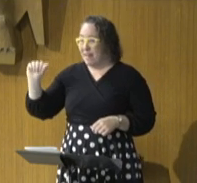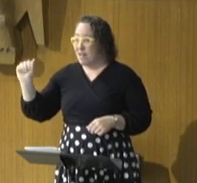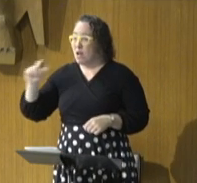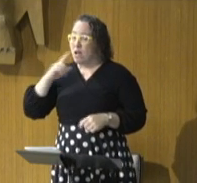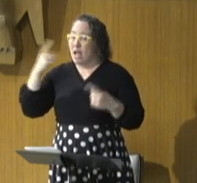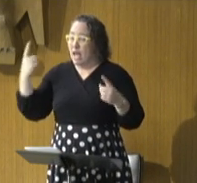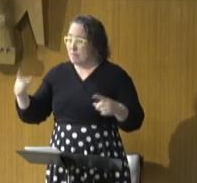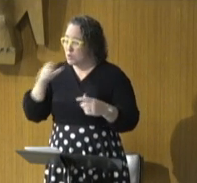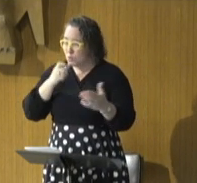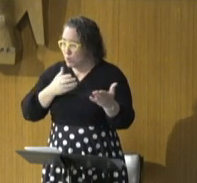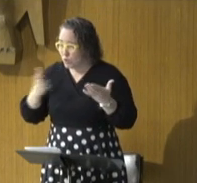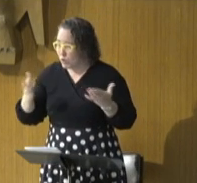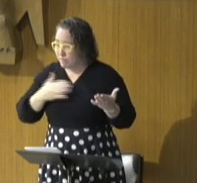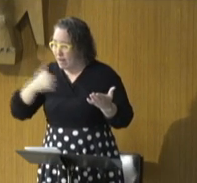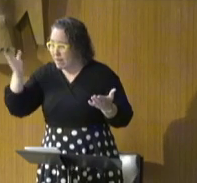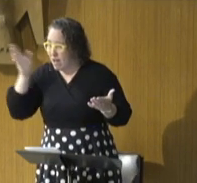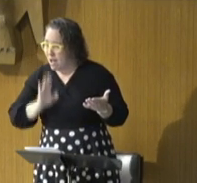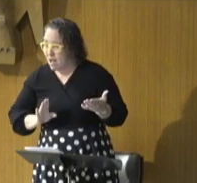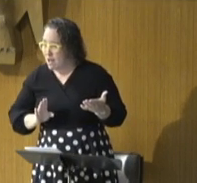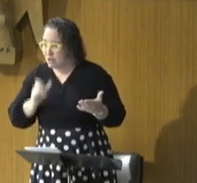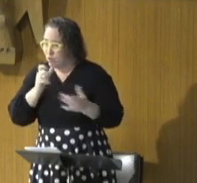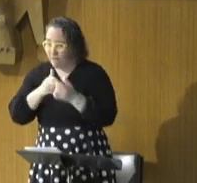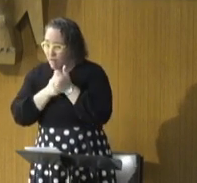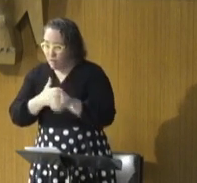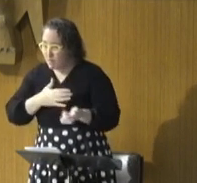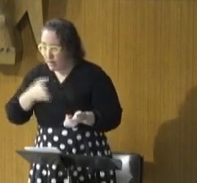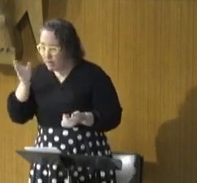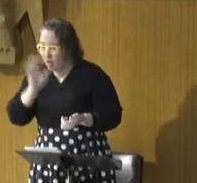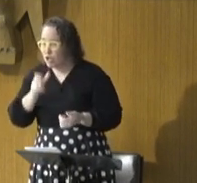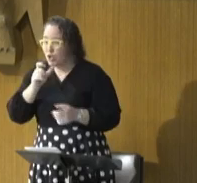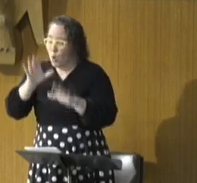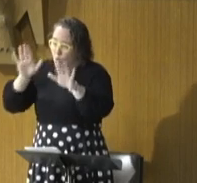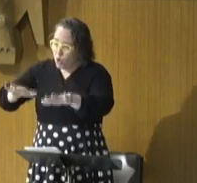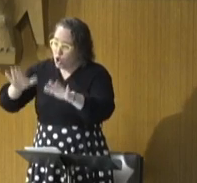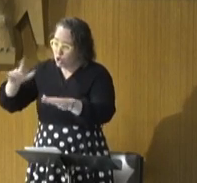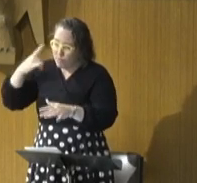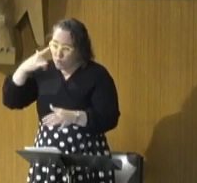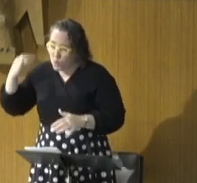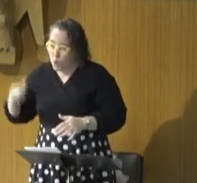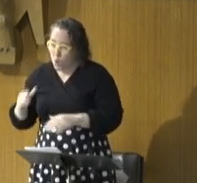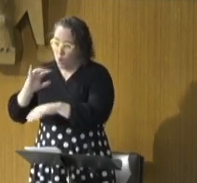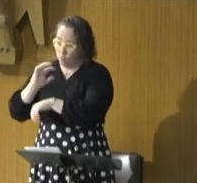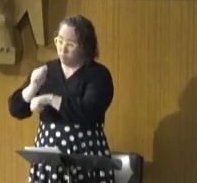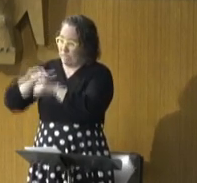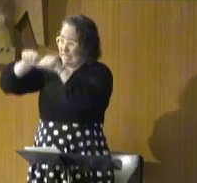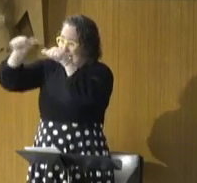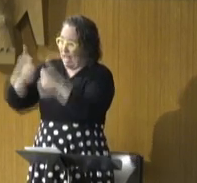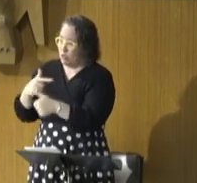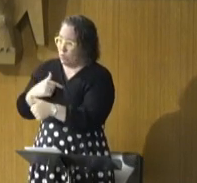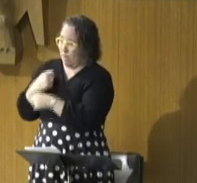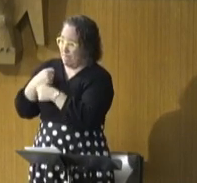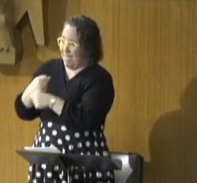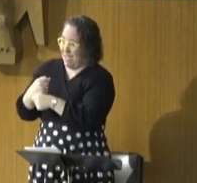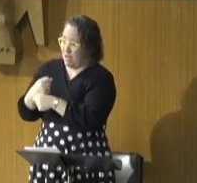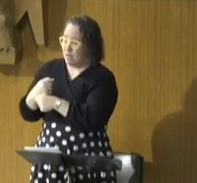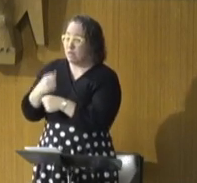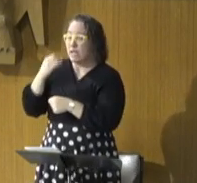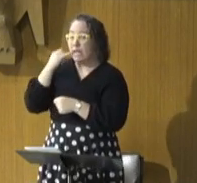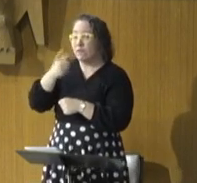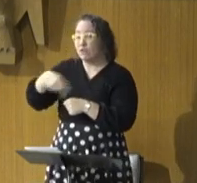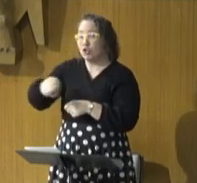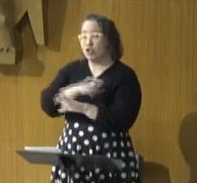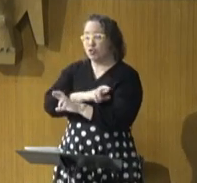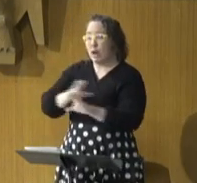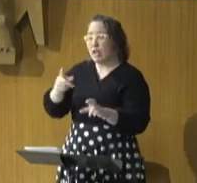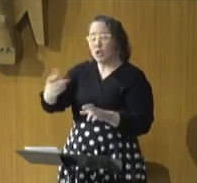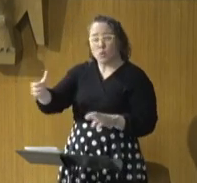not serve my gods, and you do not worship the golden statue that I have set up? Now if you are ready, when